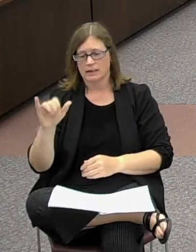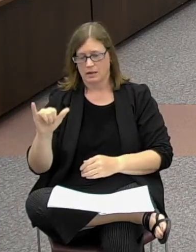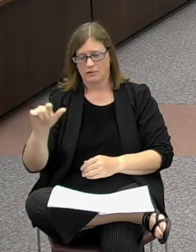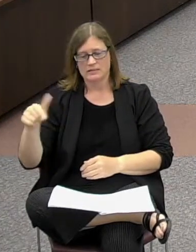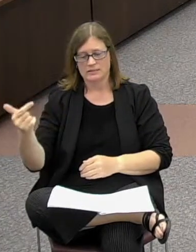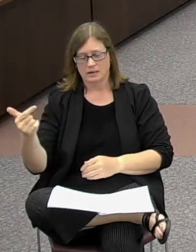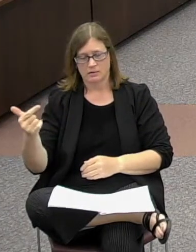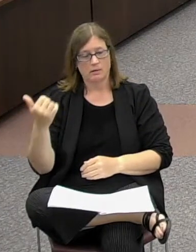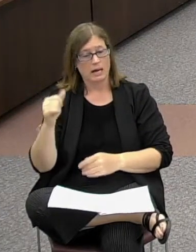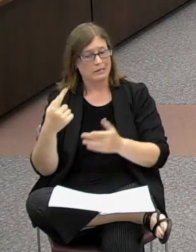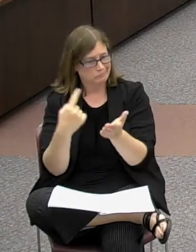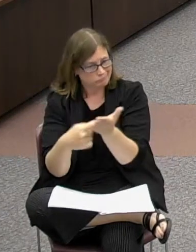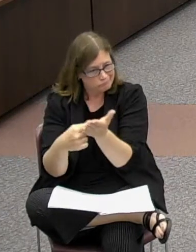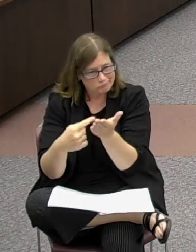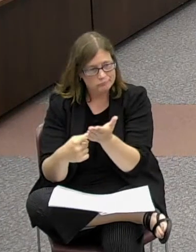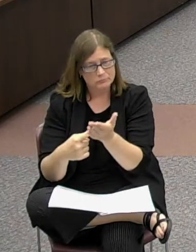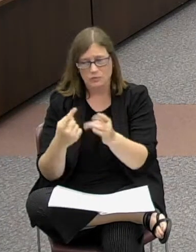Any discussion from the board?